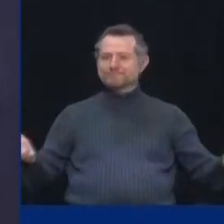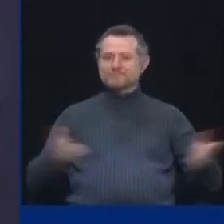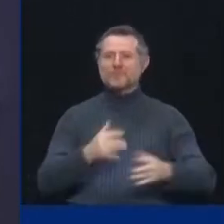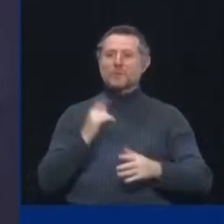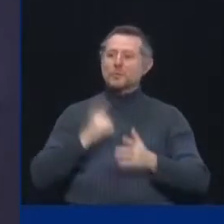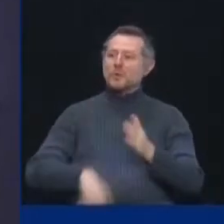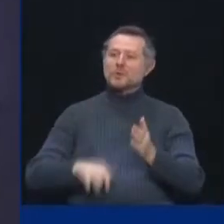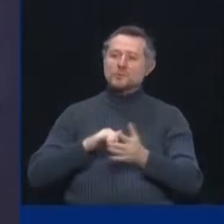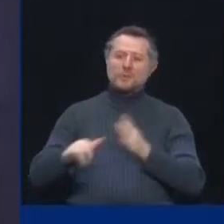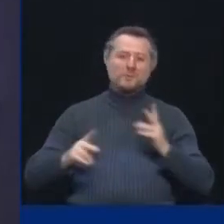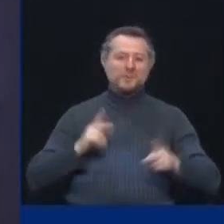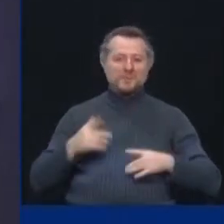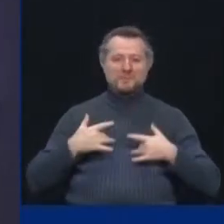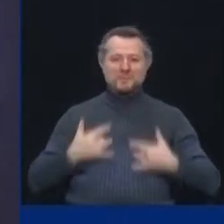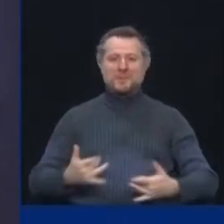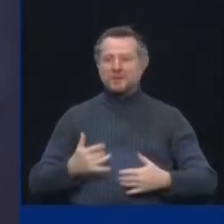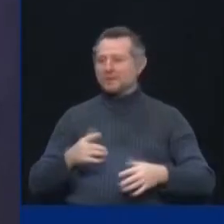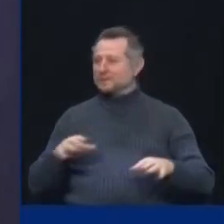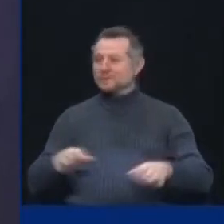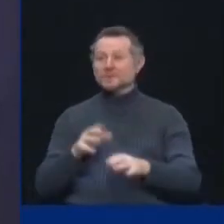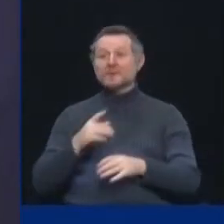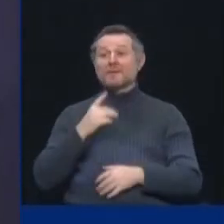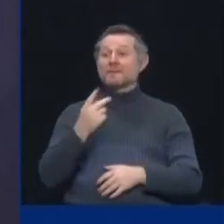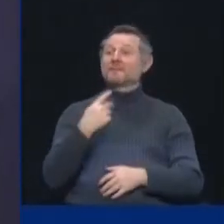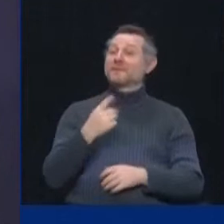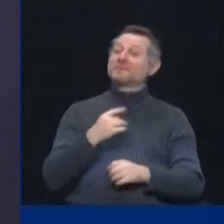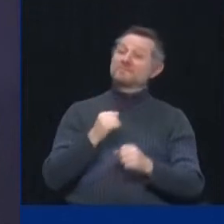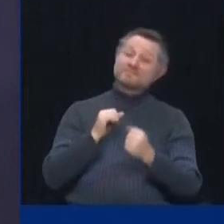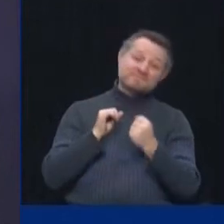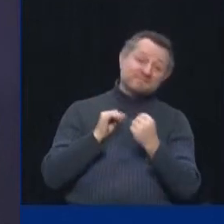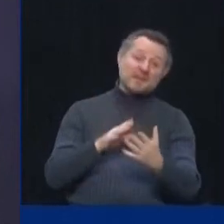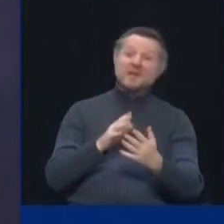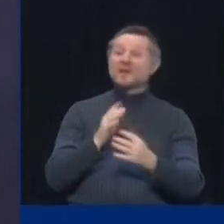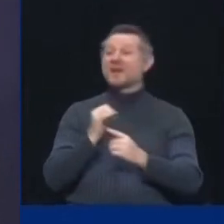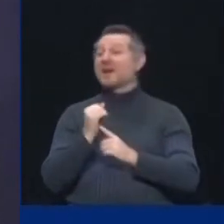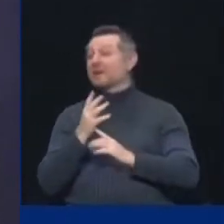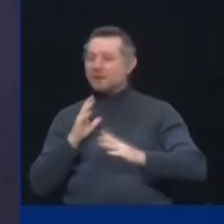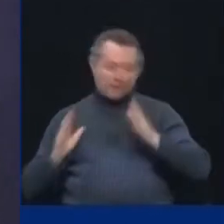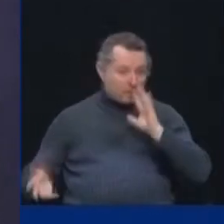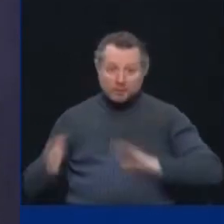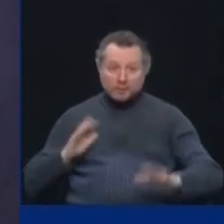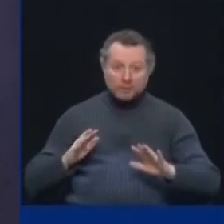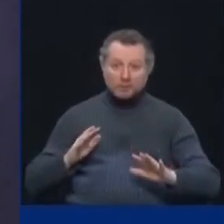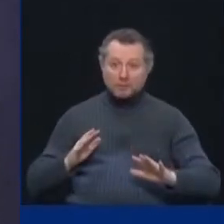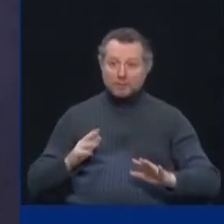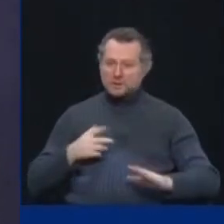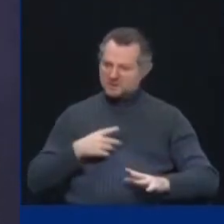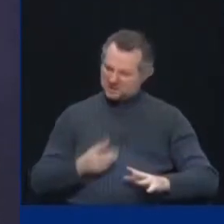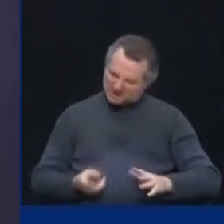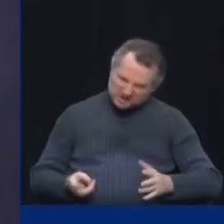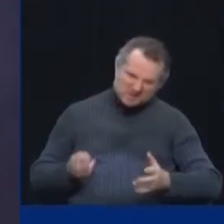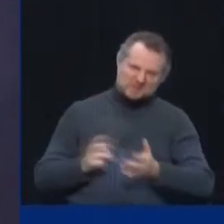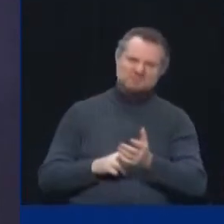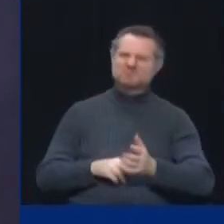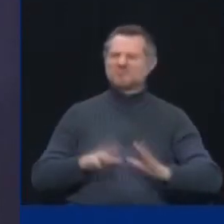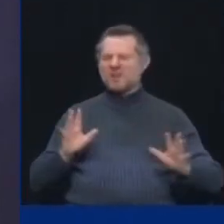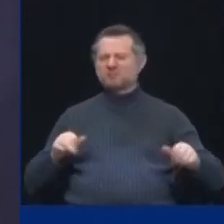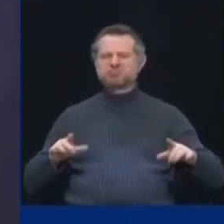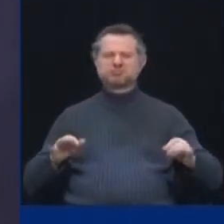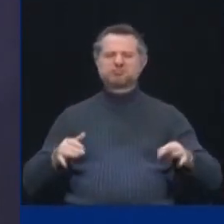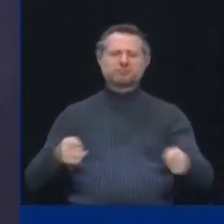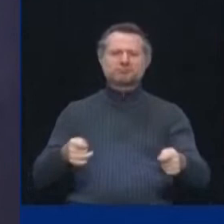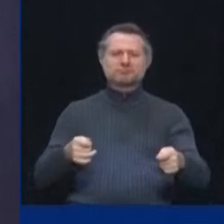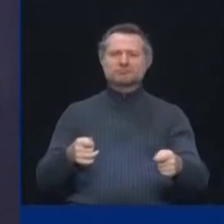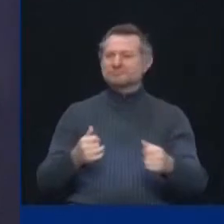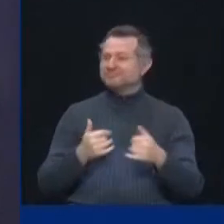do when they're faced with challenges. We rise to them and we overcome. This